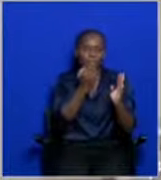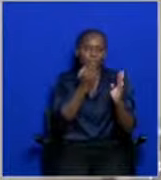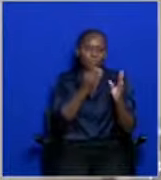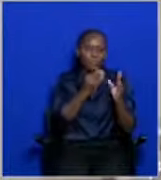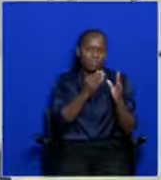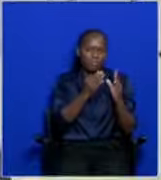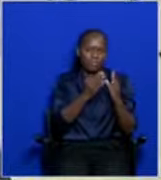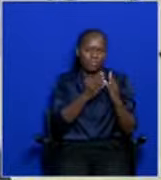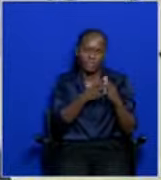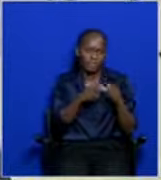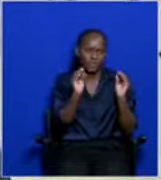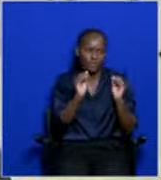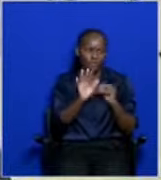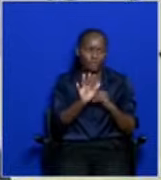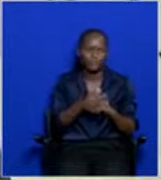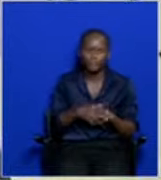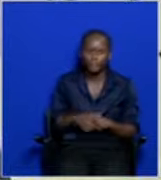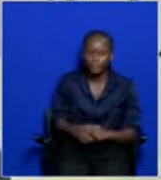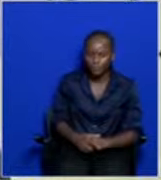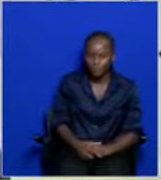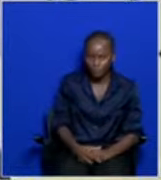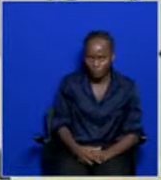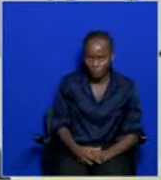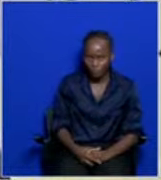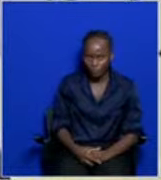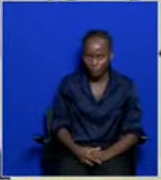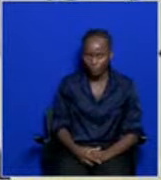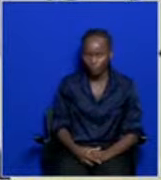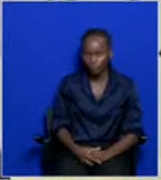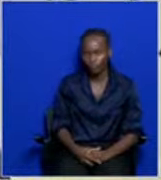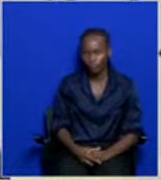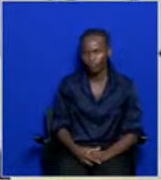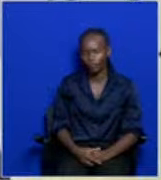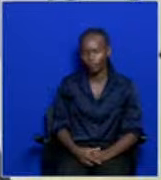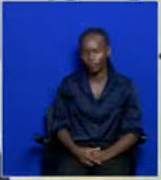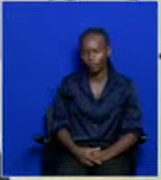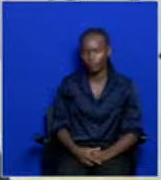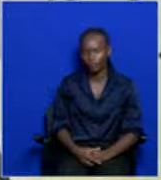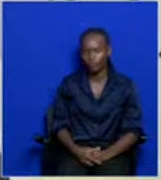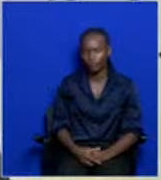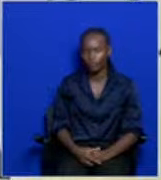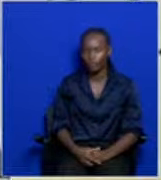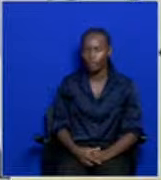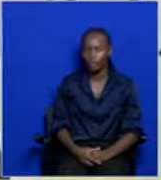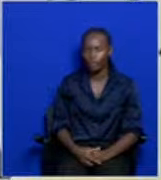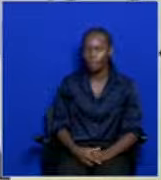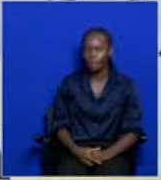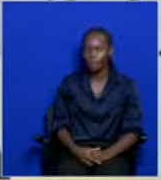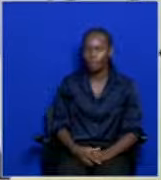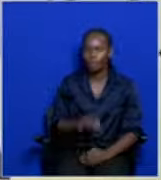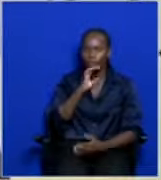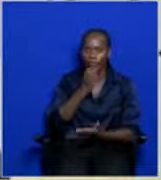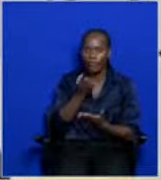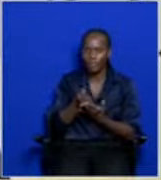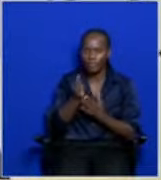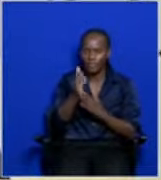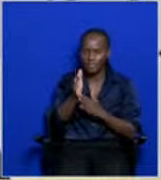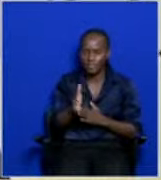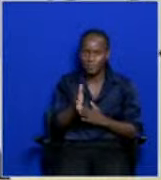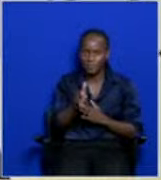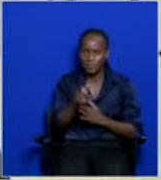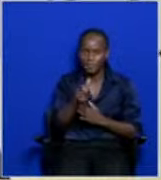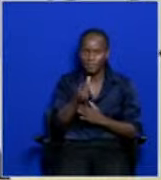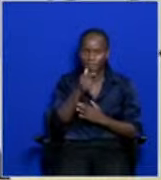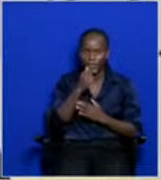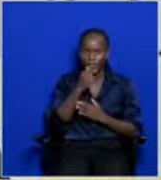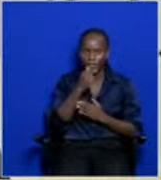Ilo, the references that you've made to these screen grabs or these